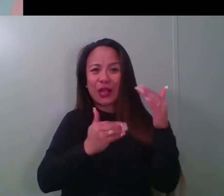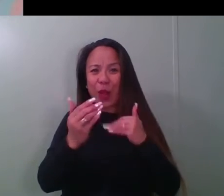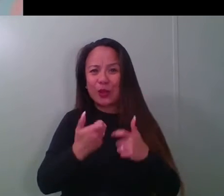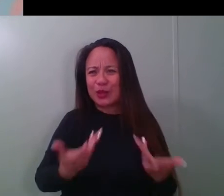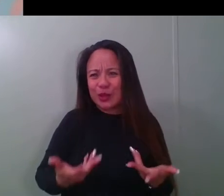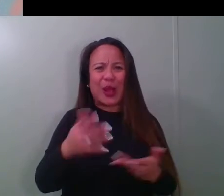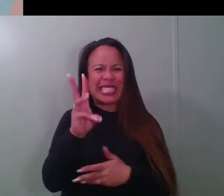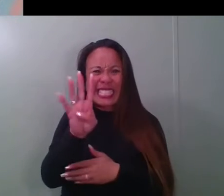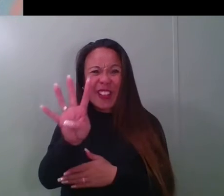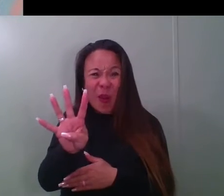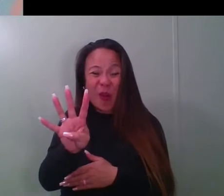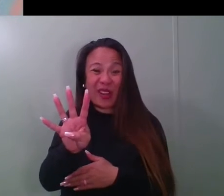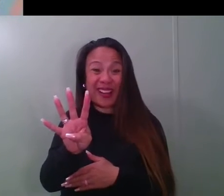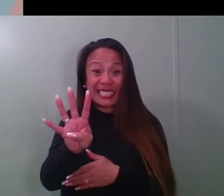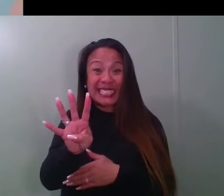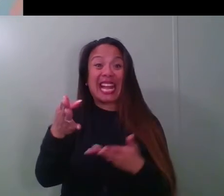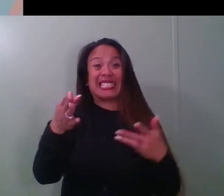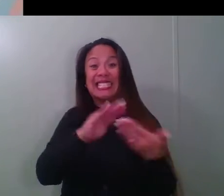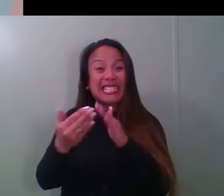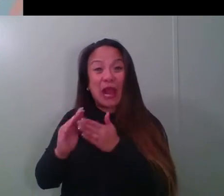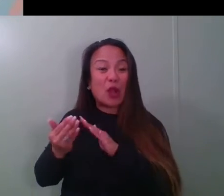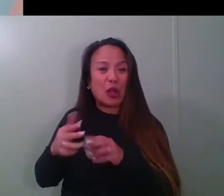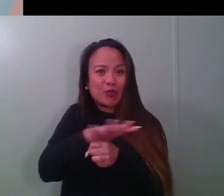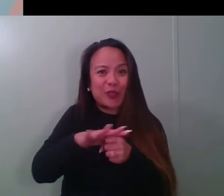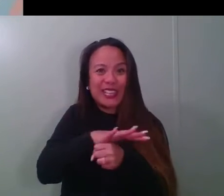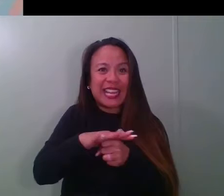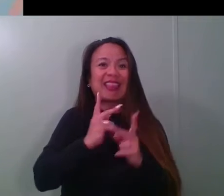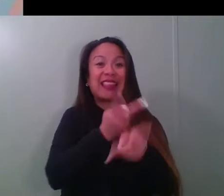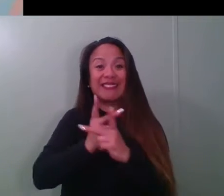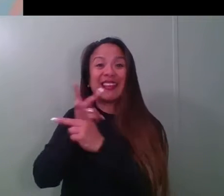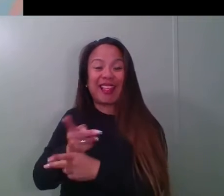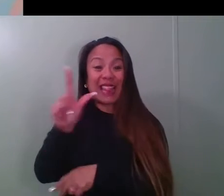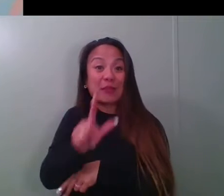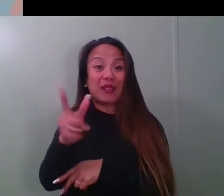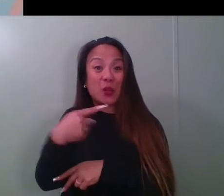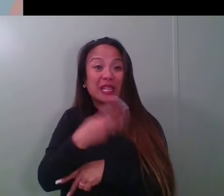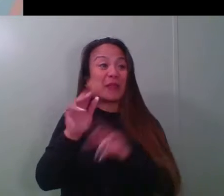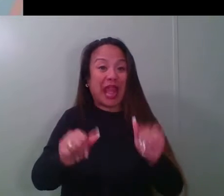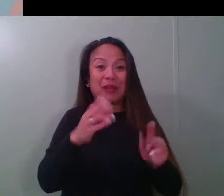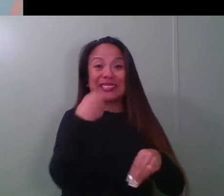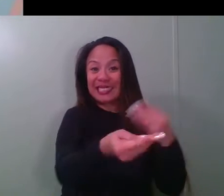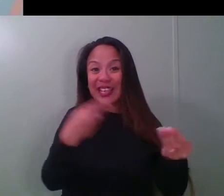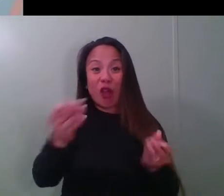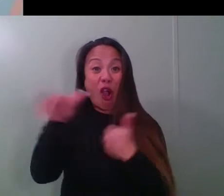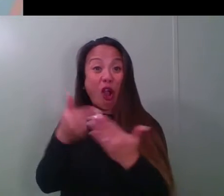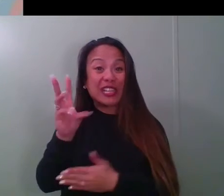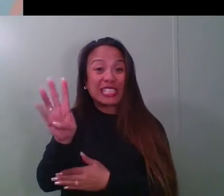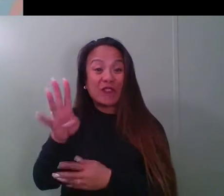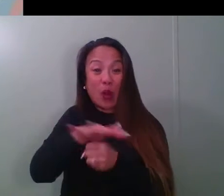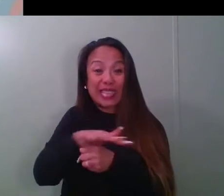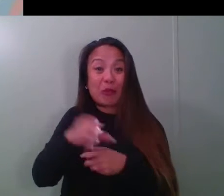in building those 64 neighborhood lending libraries that we are going to be able to distribute to